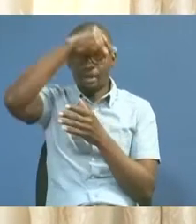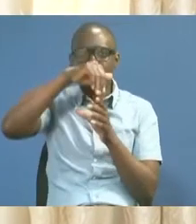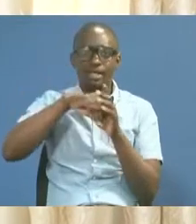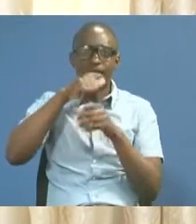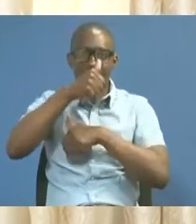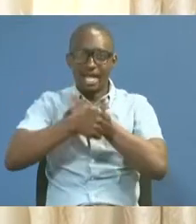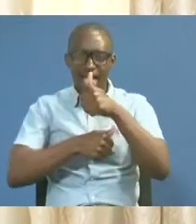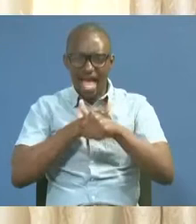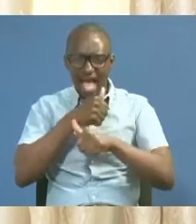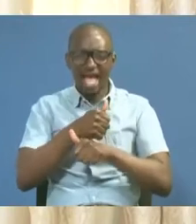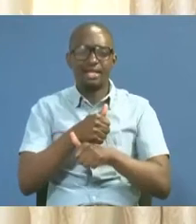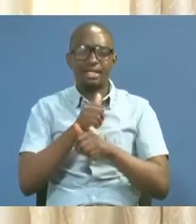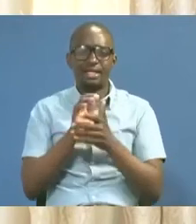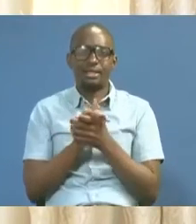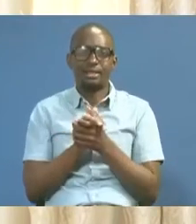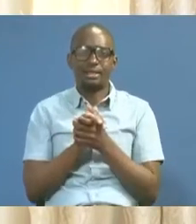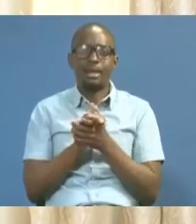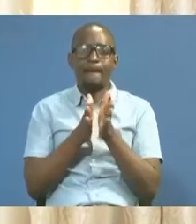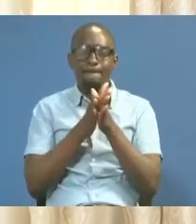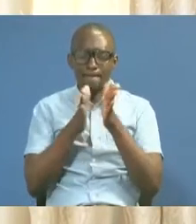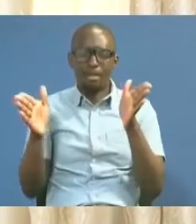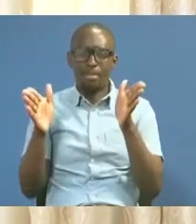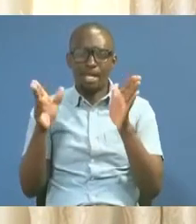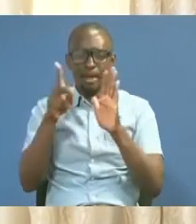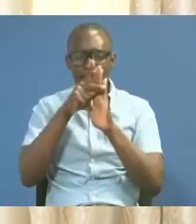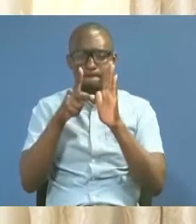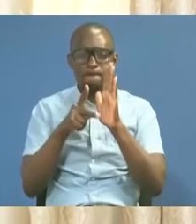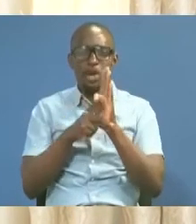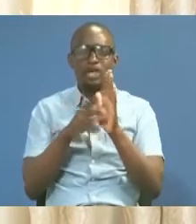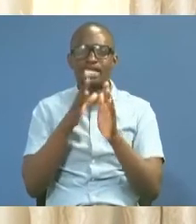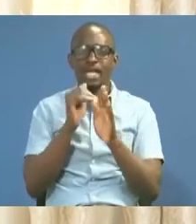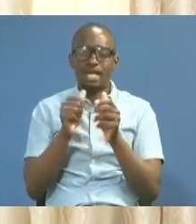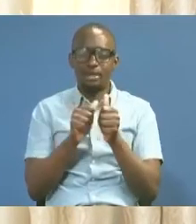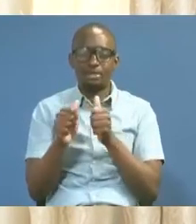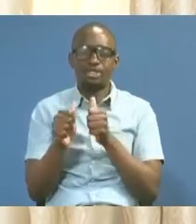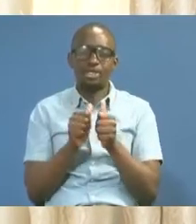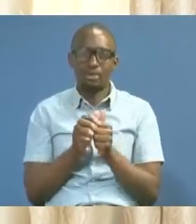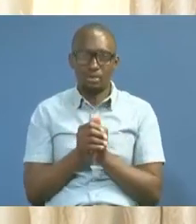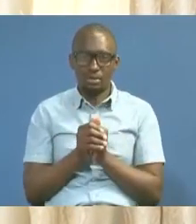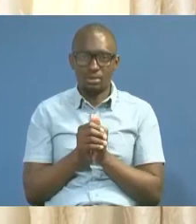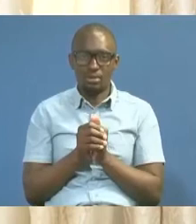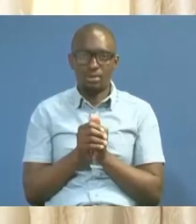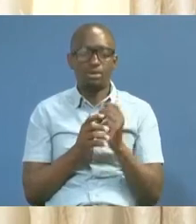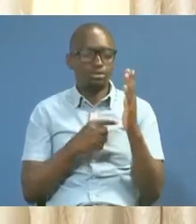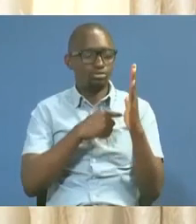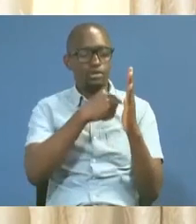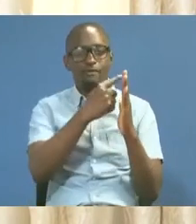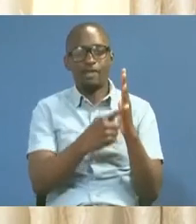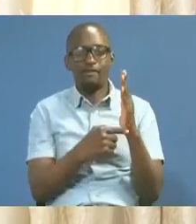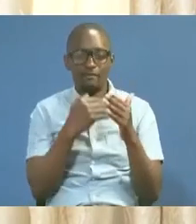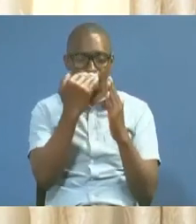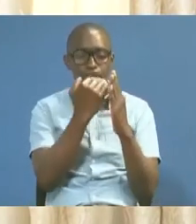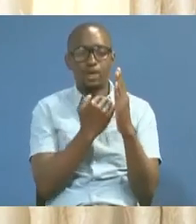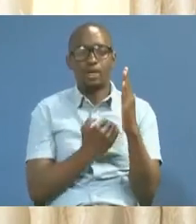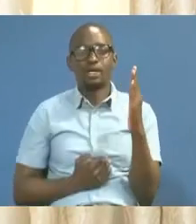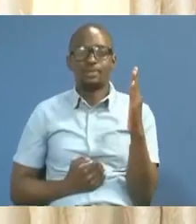Arts degree in Public Policy and Administration. So those 5 programs that I've